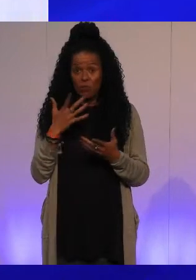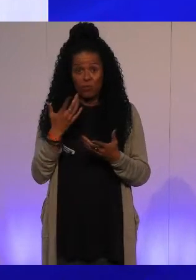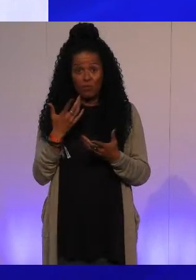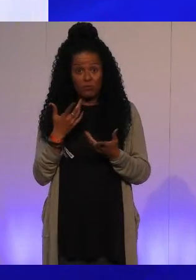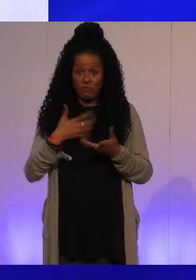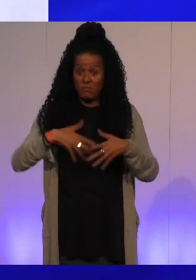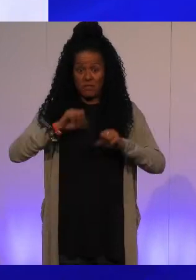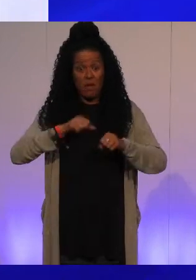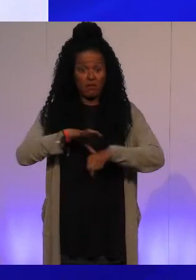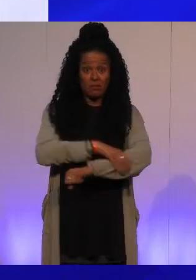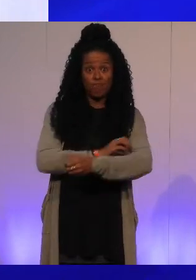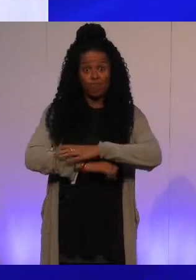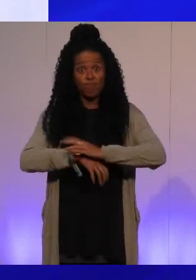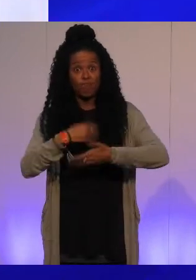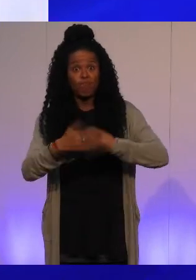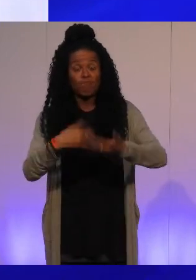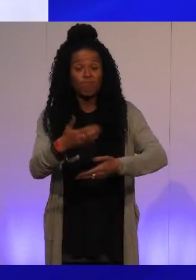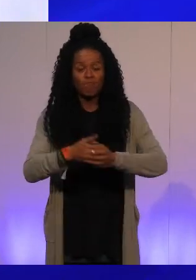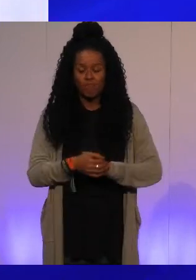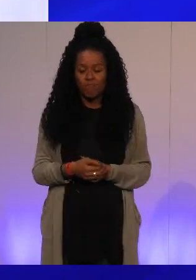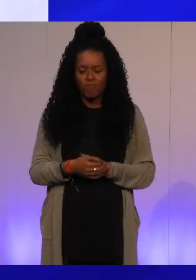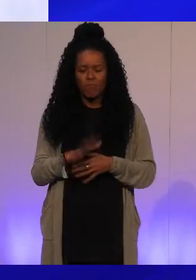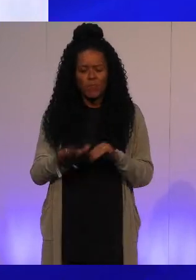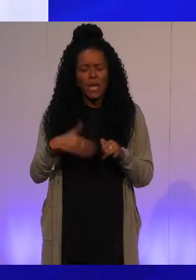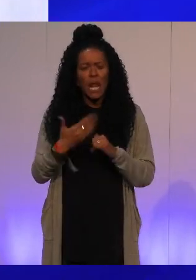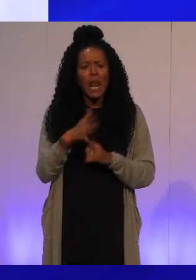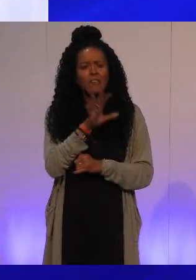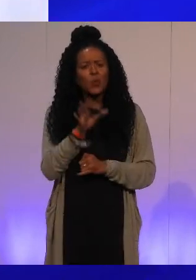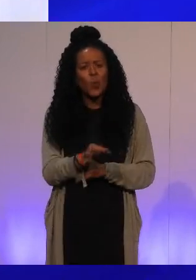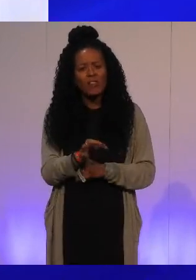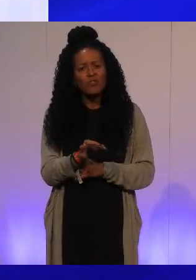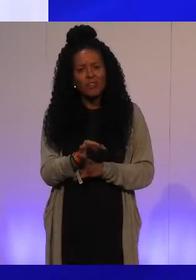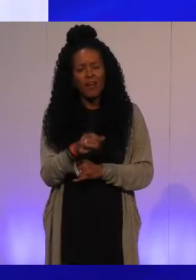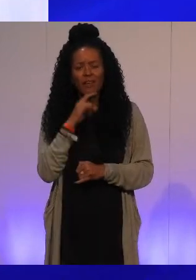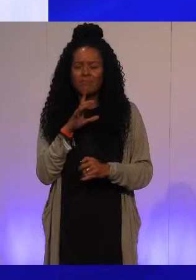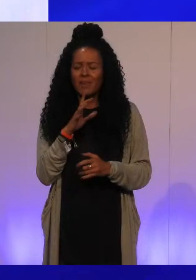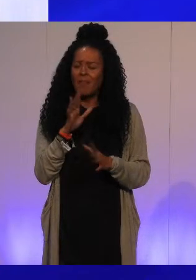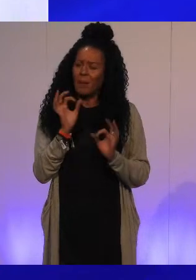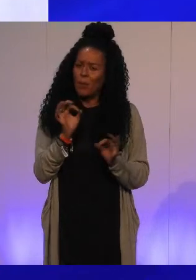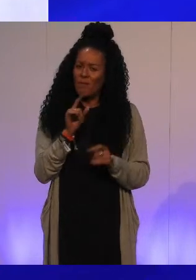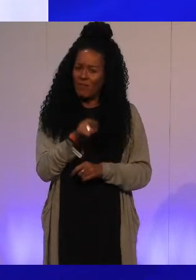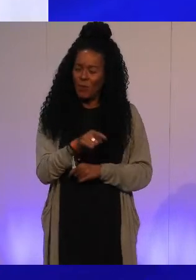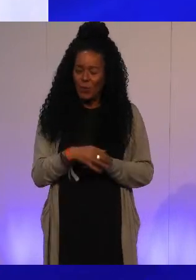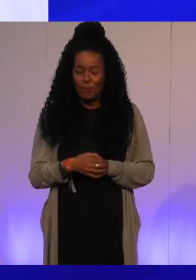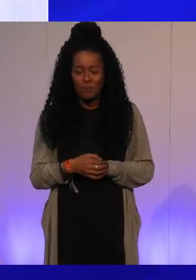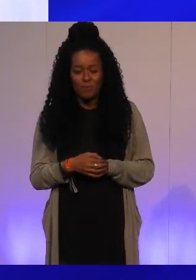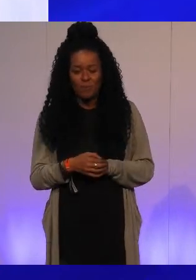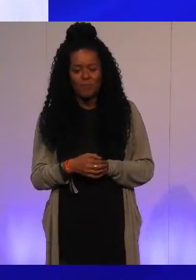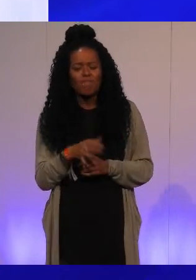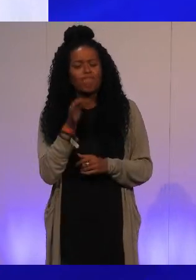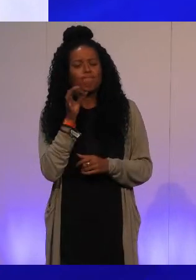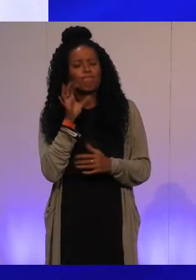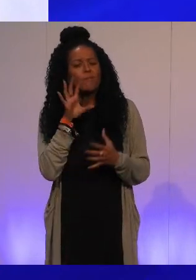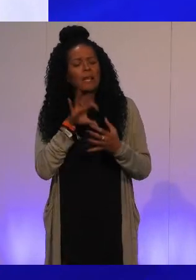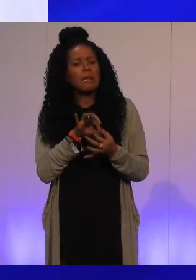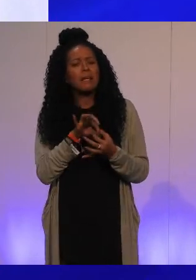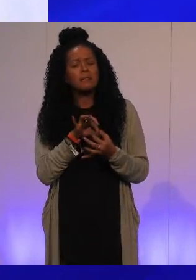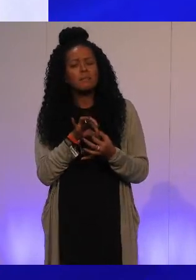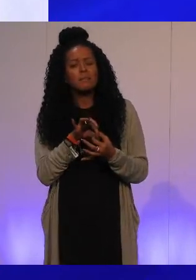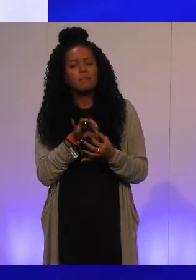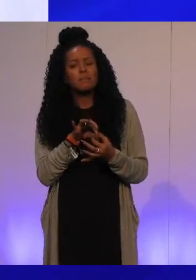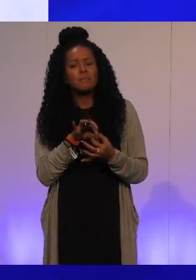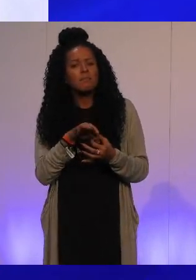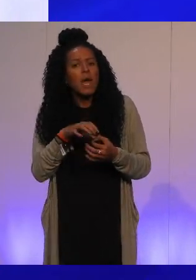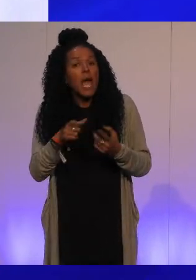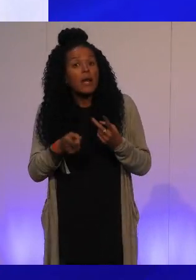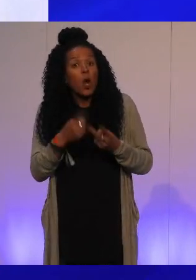that. Now, the last question that came in was, I think, perfect for you, because it was asking about, are there any